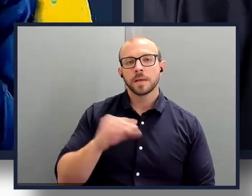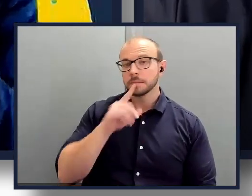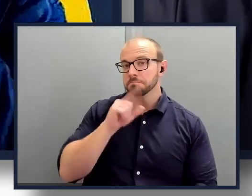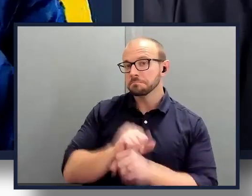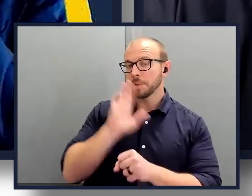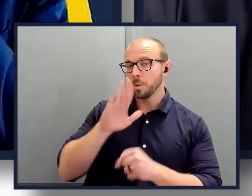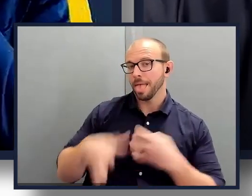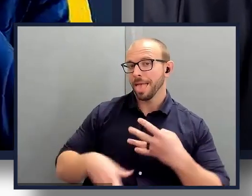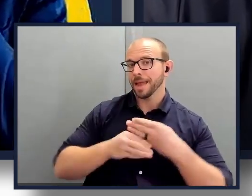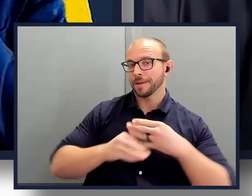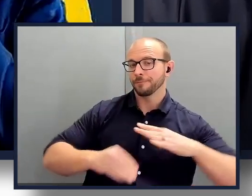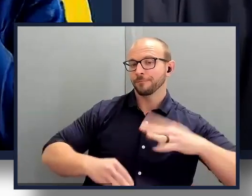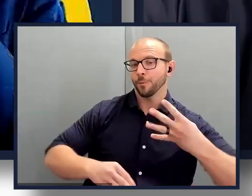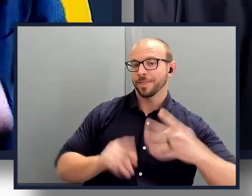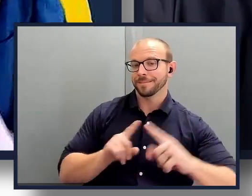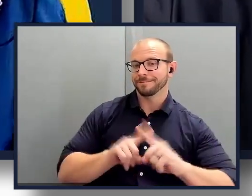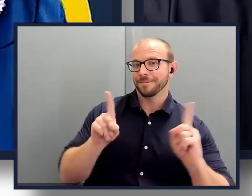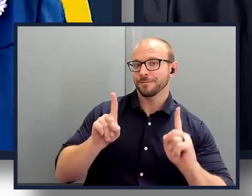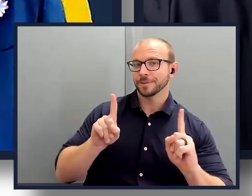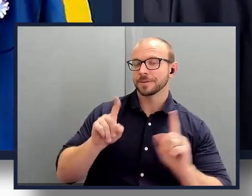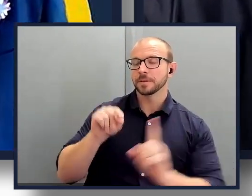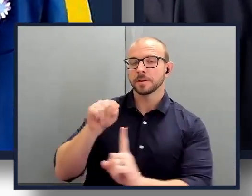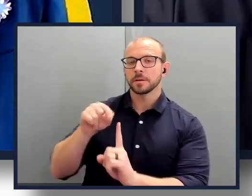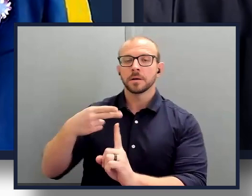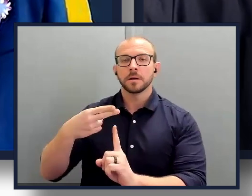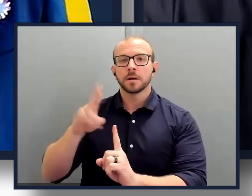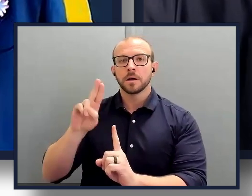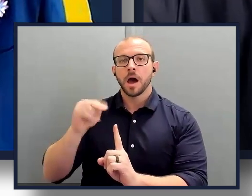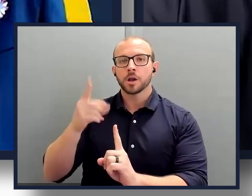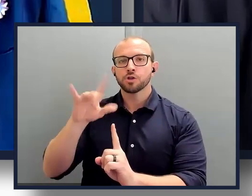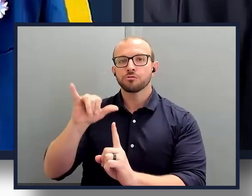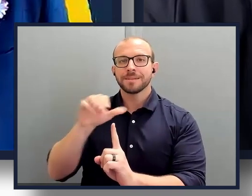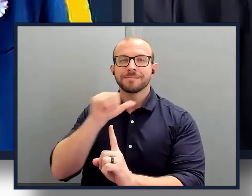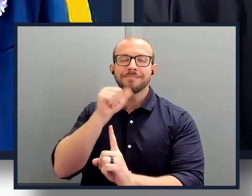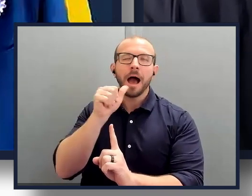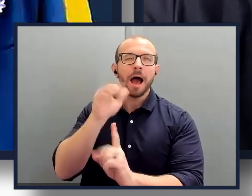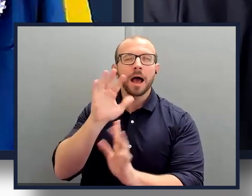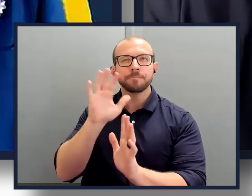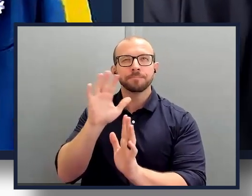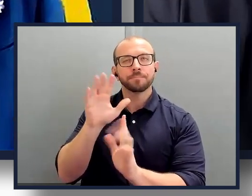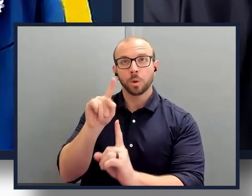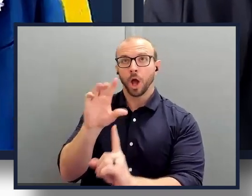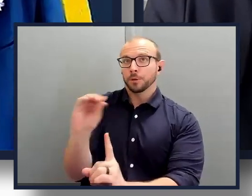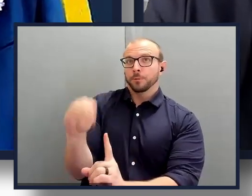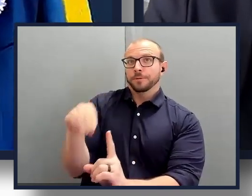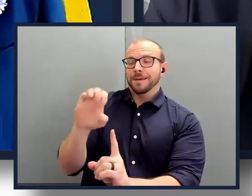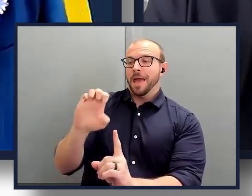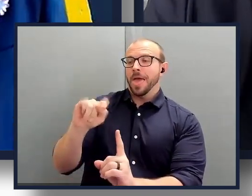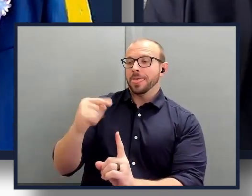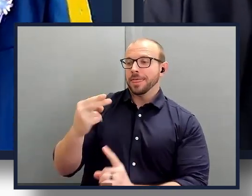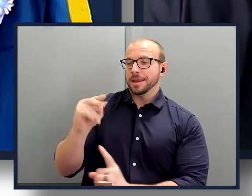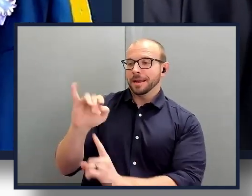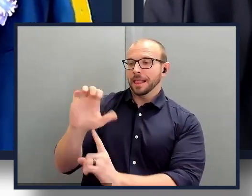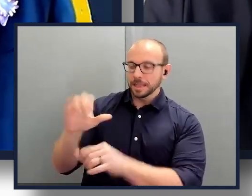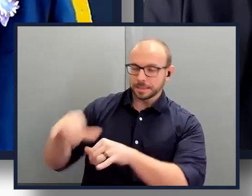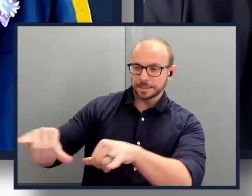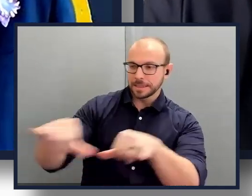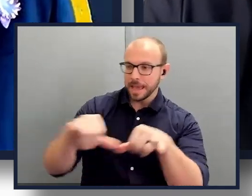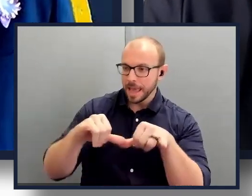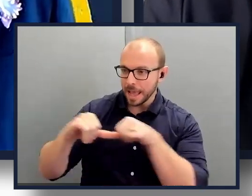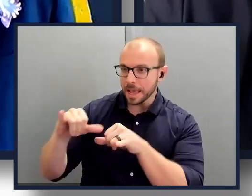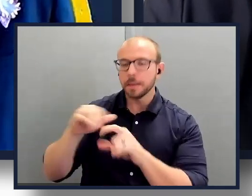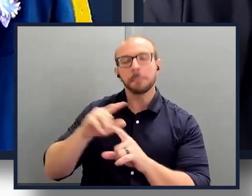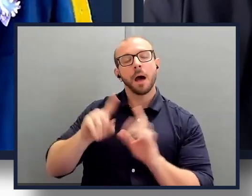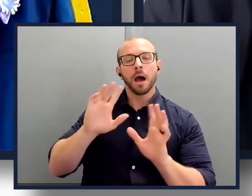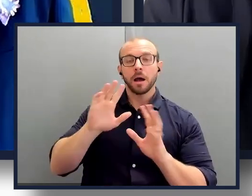is really, it's not entirely ethnically homogeneous, but by world standards, it's a very, very